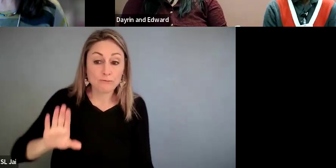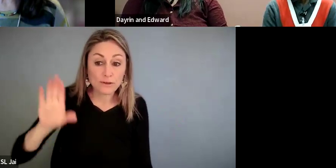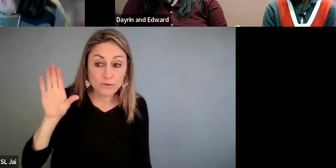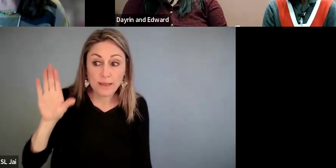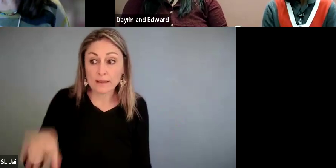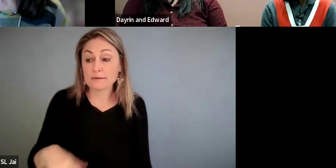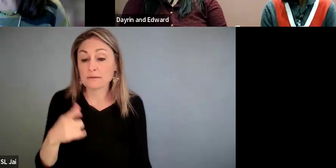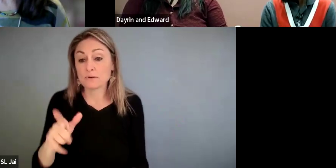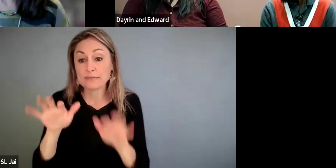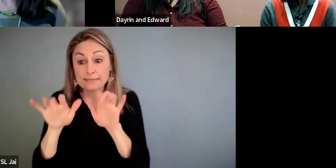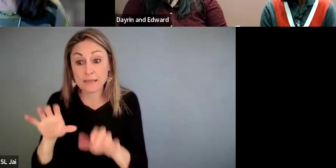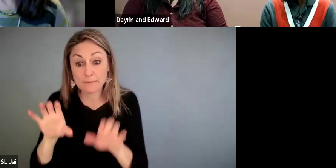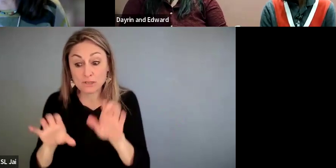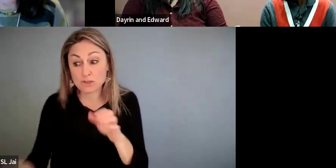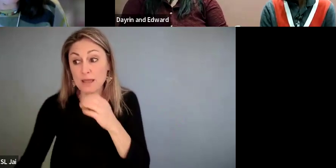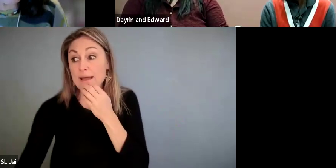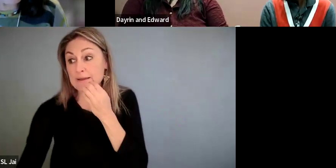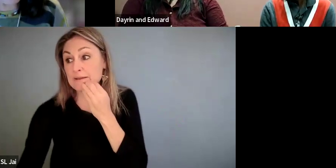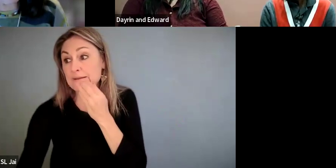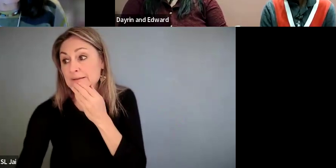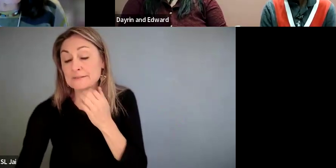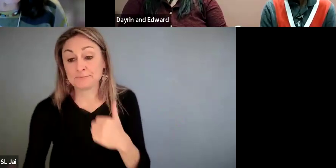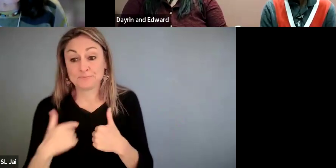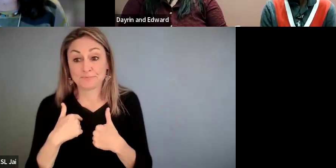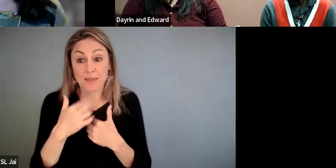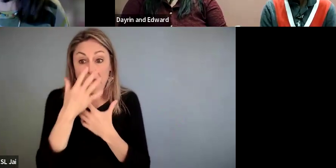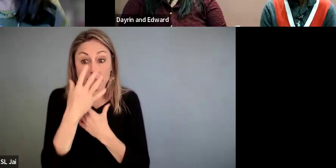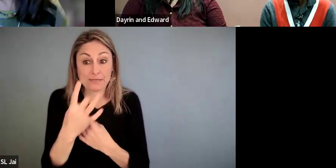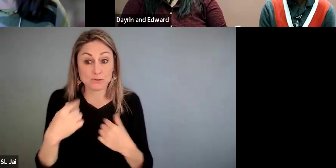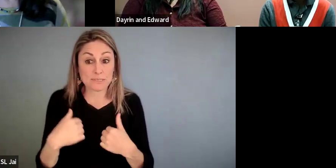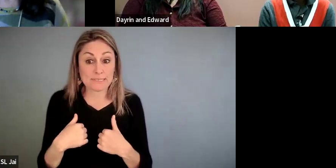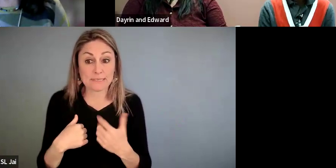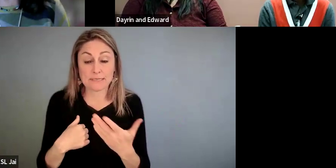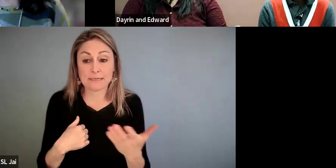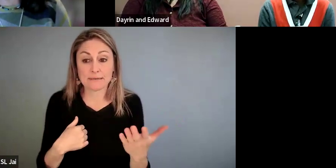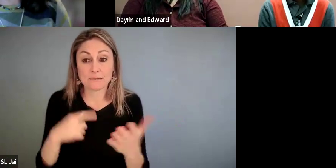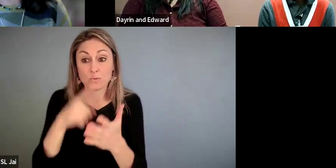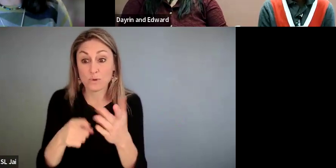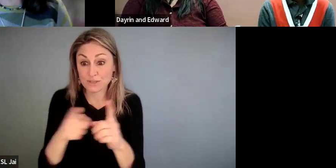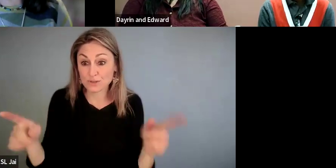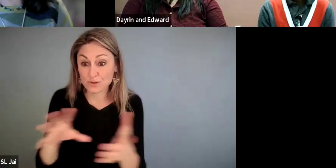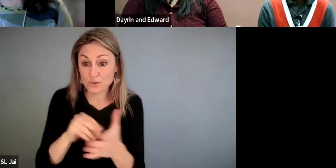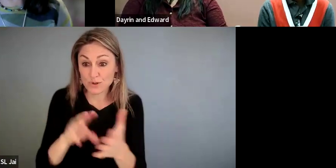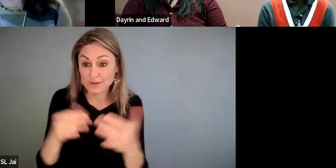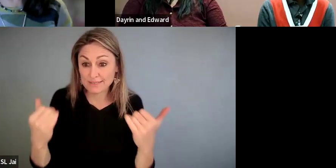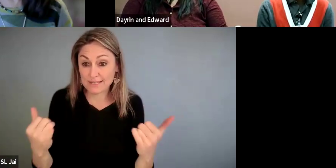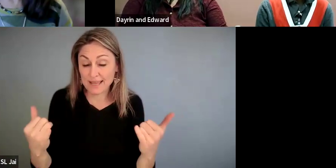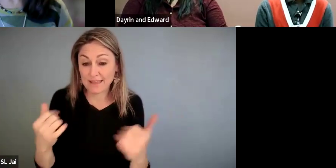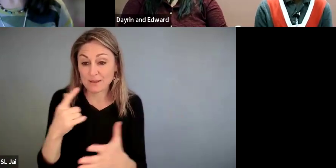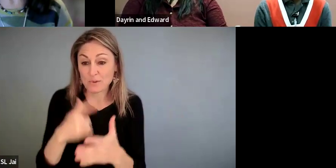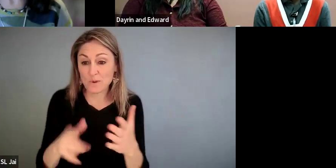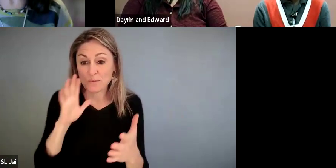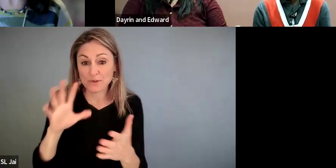chat. And I am interested really in what did you learn today and what can you take